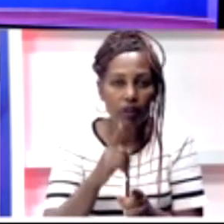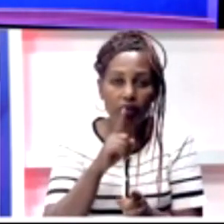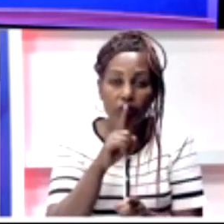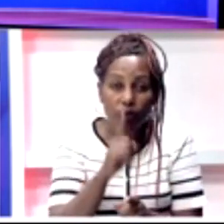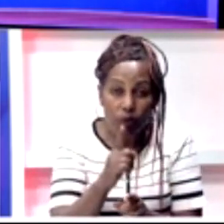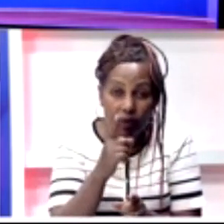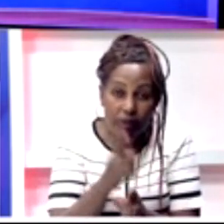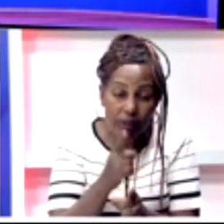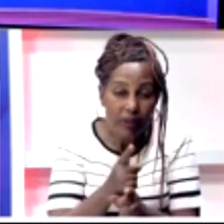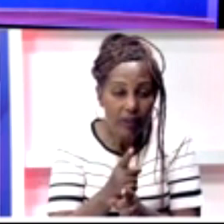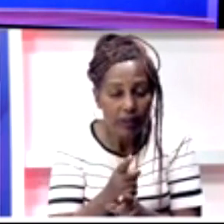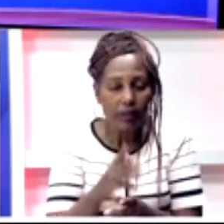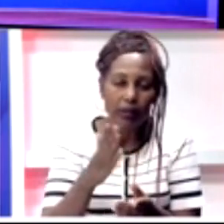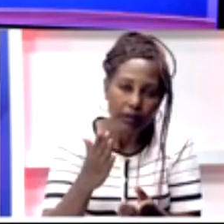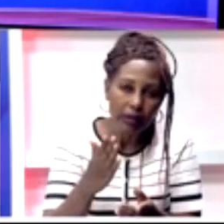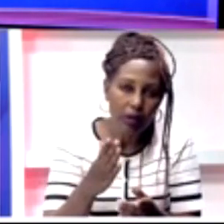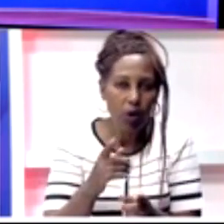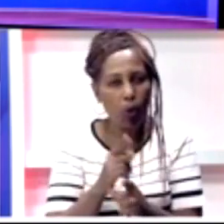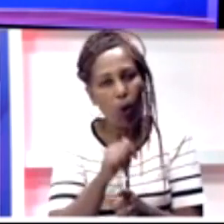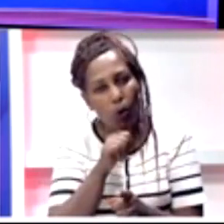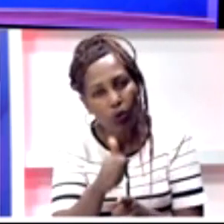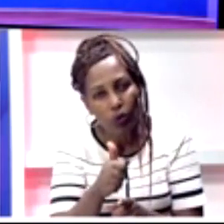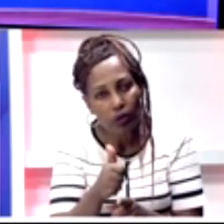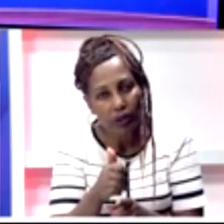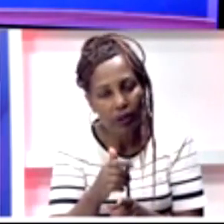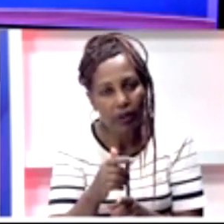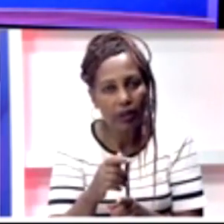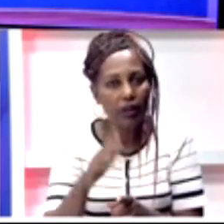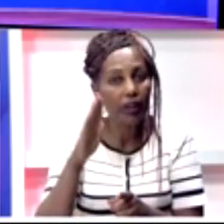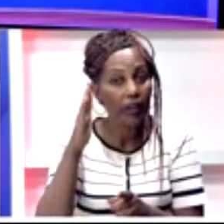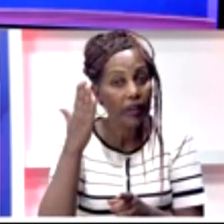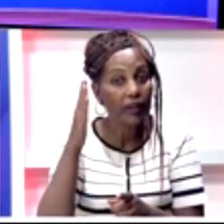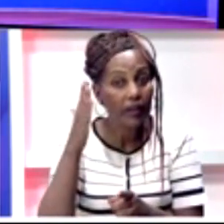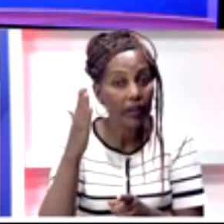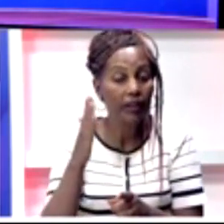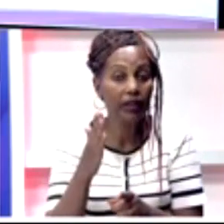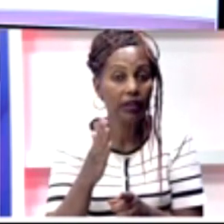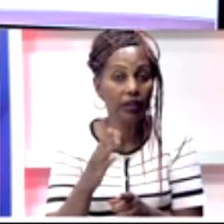about. They are uncertain. They tell us uncertainty.